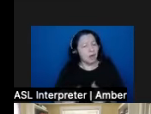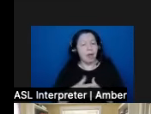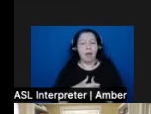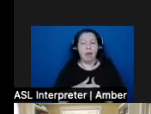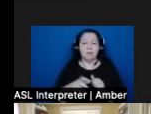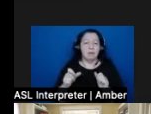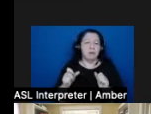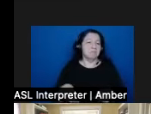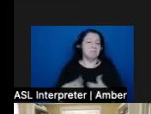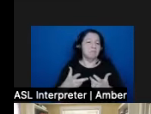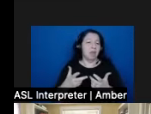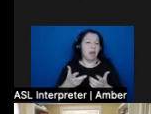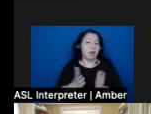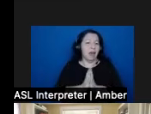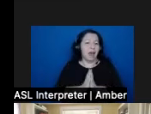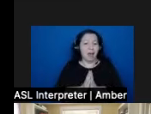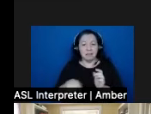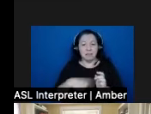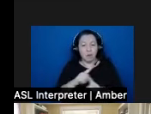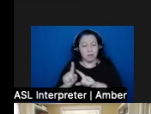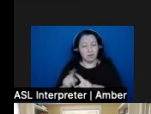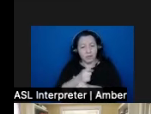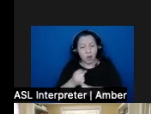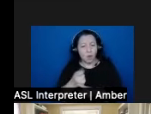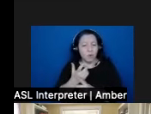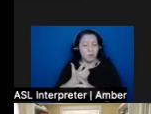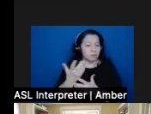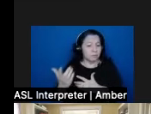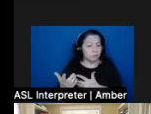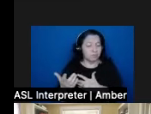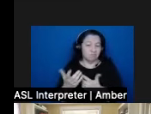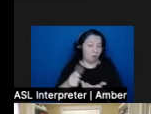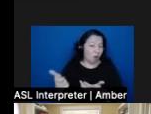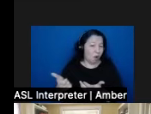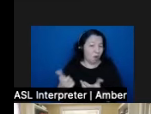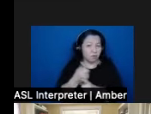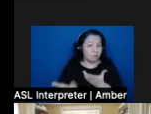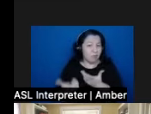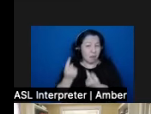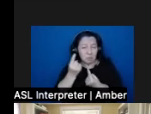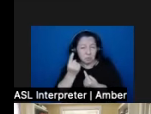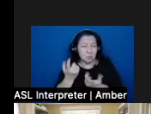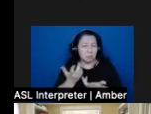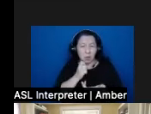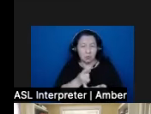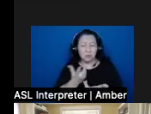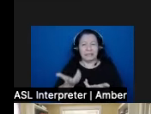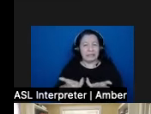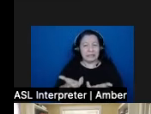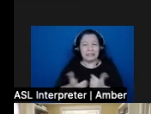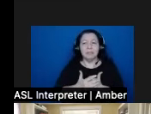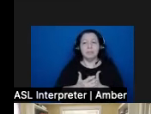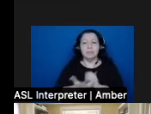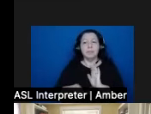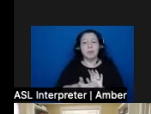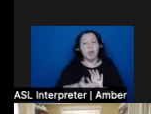about, different scenarios and things they might be wondering about. And really, again, you want to, especially